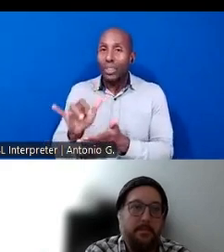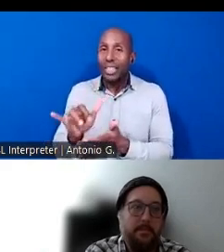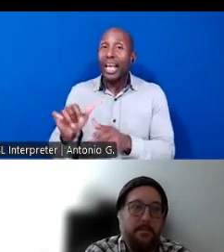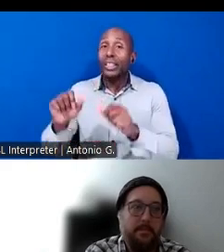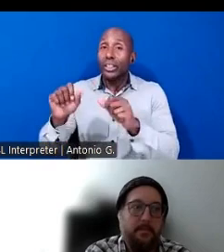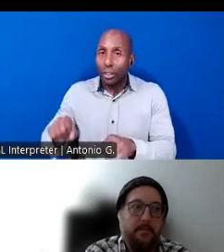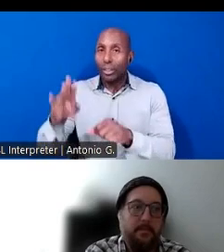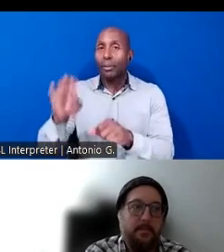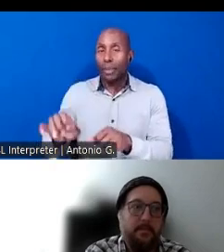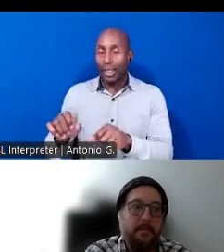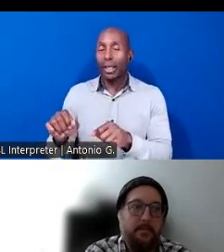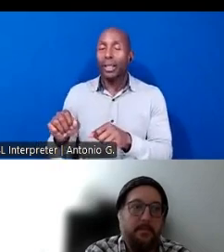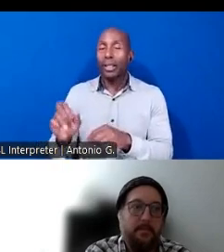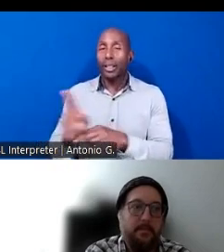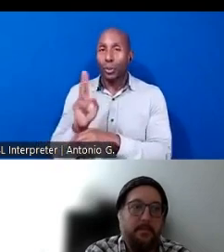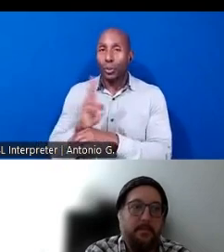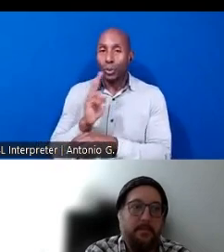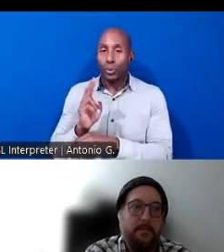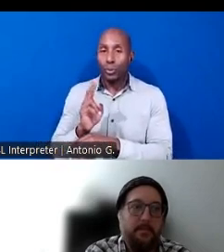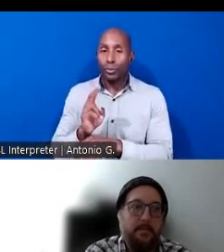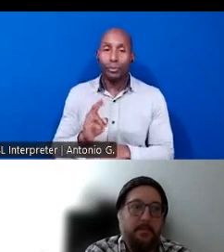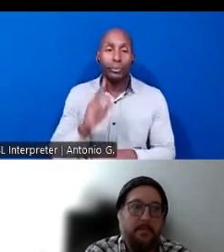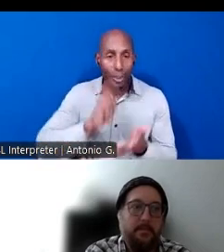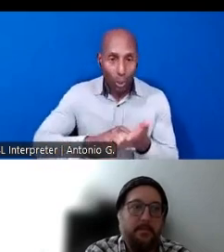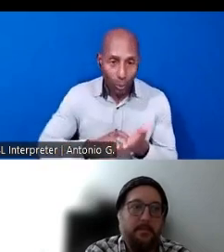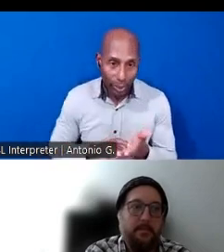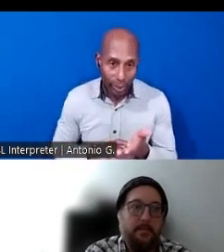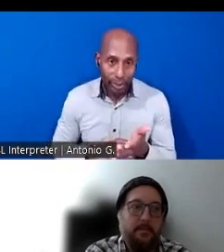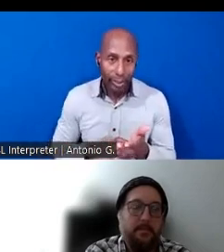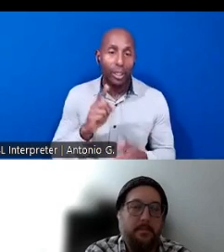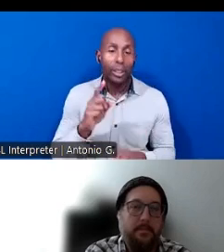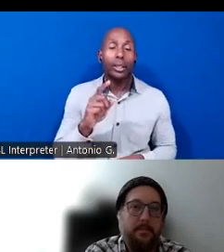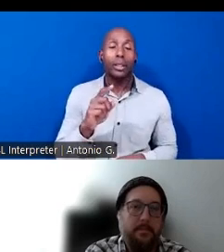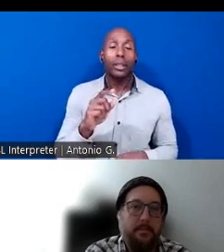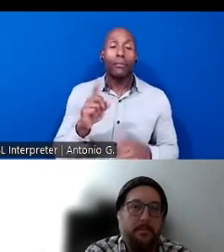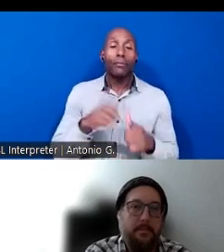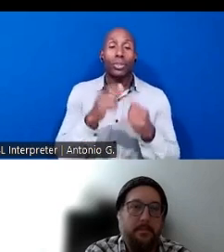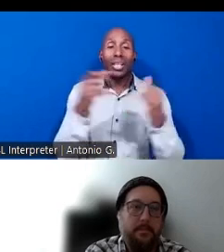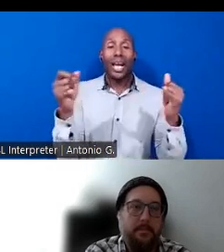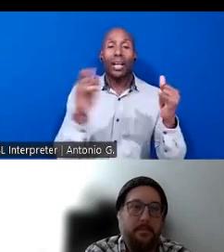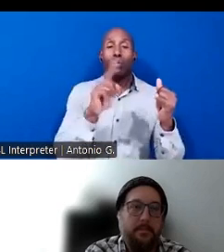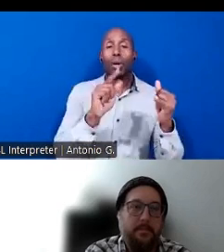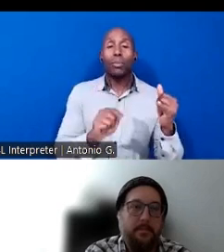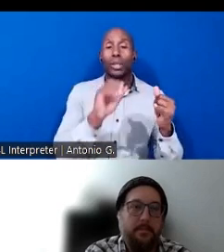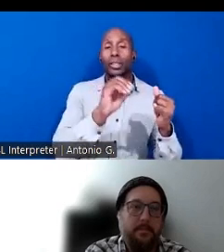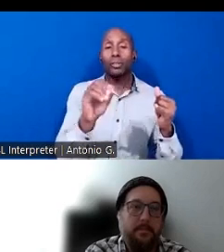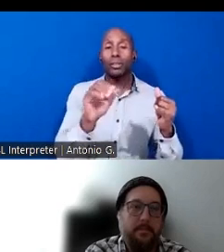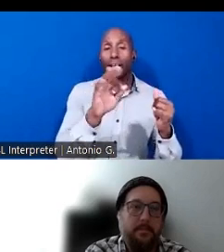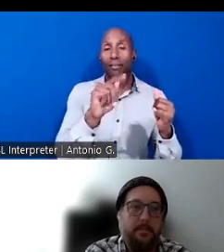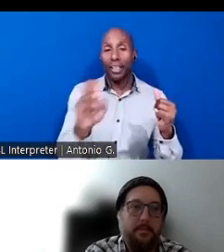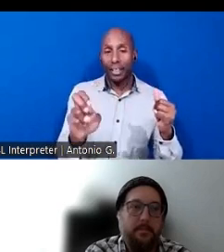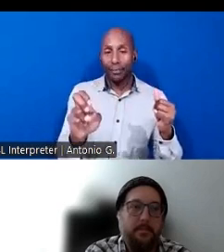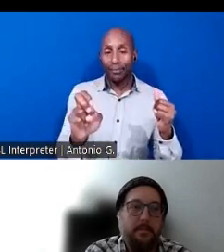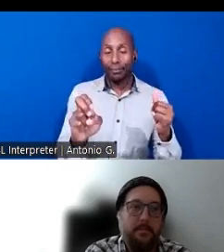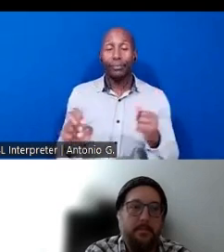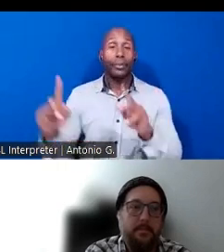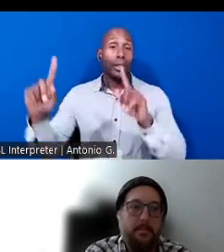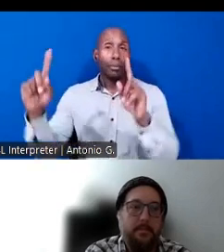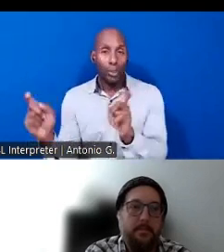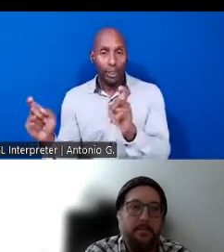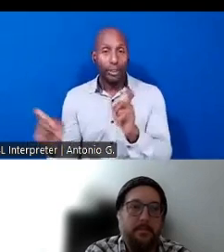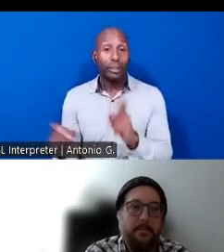row on this slide where we get 1.00 FTE, somebody worked 40